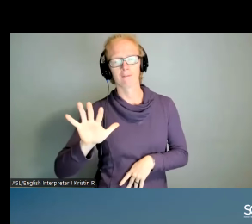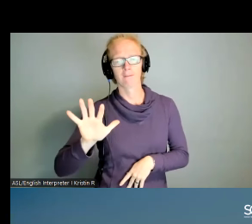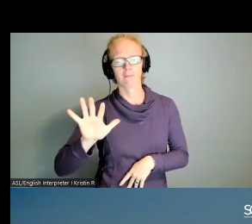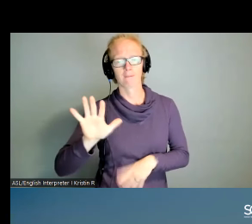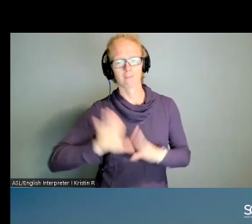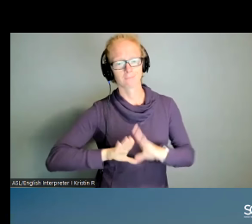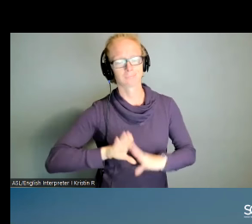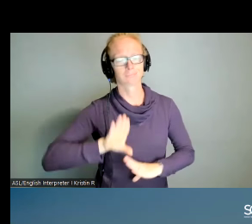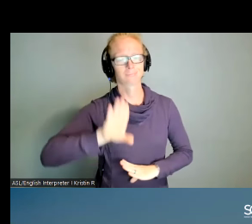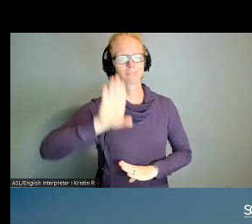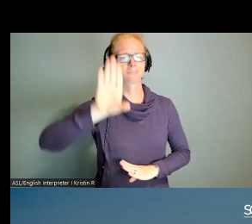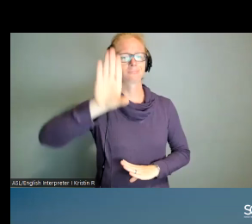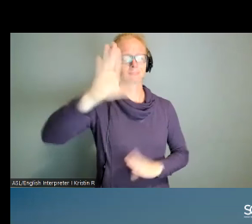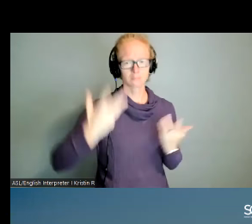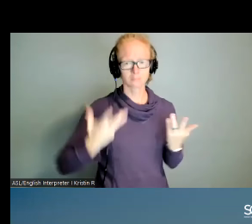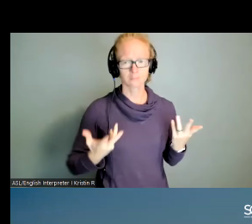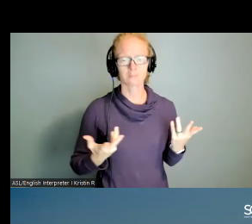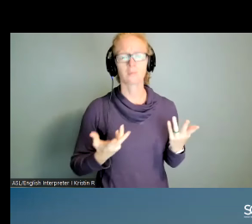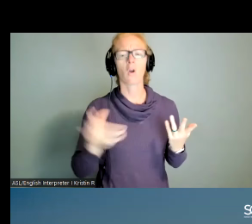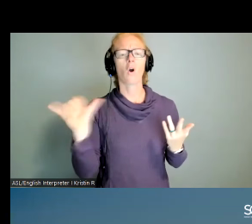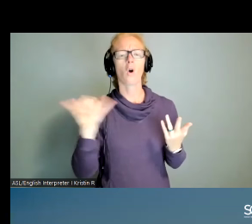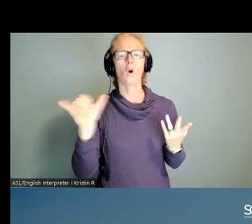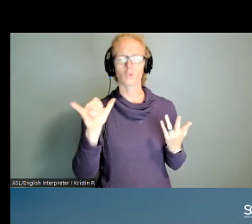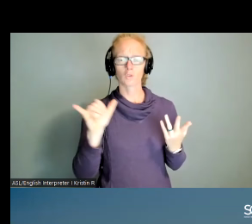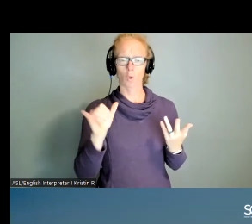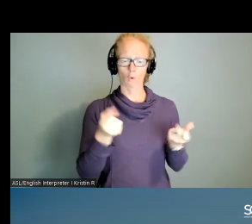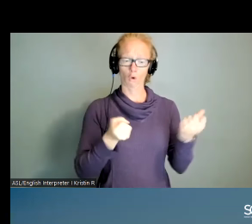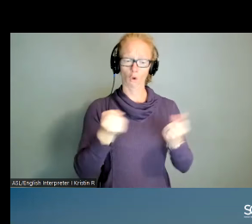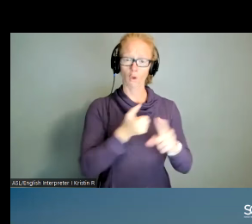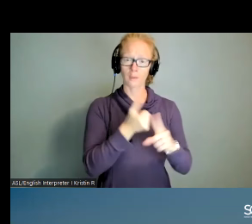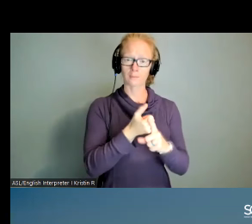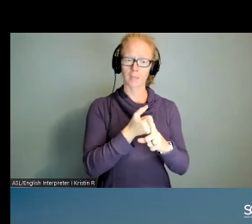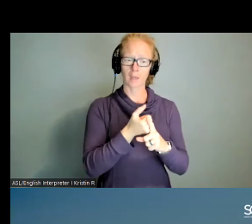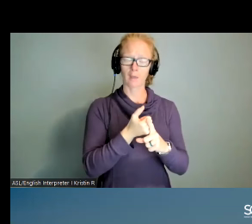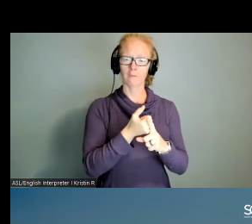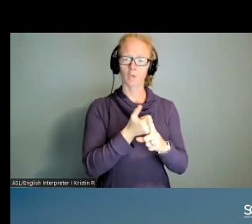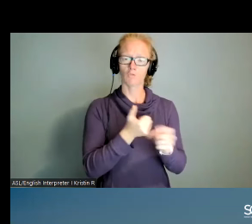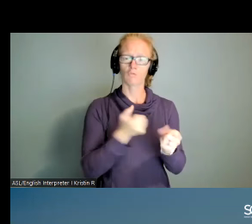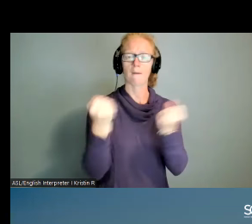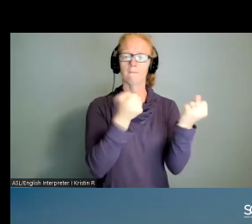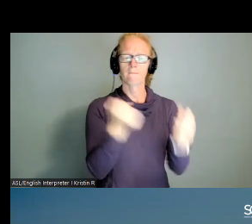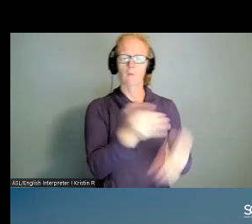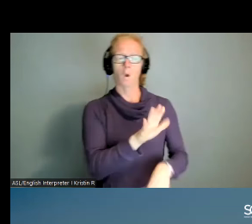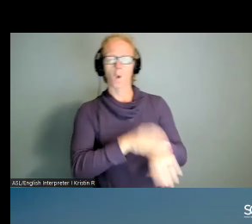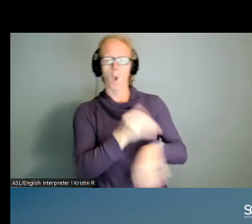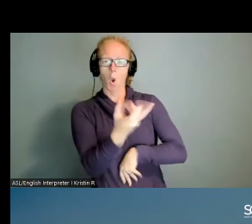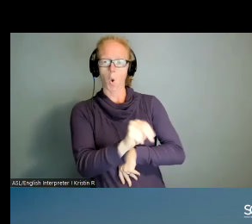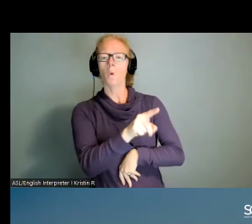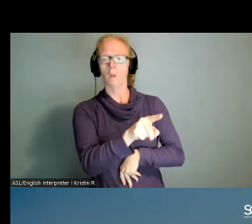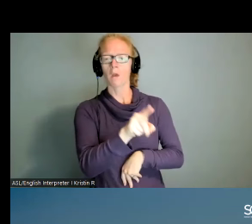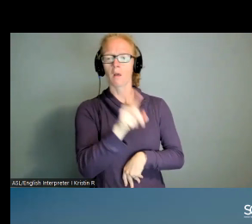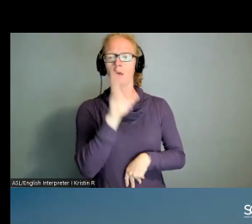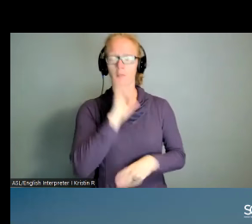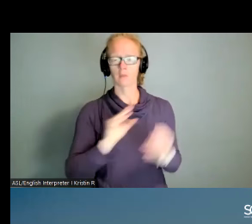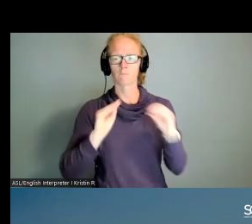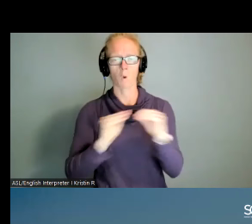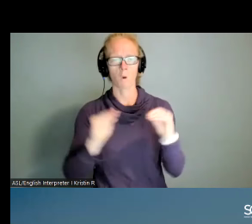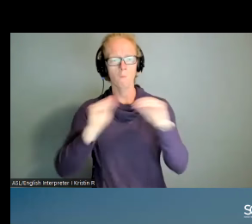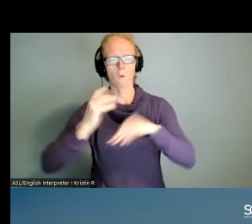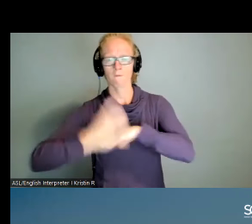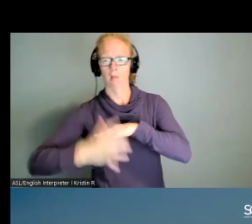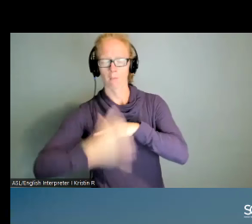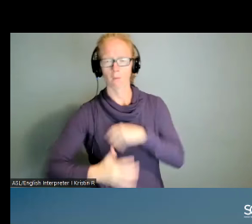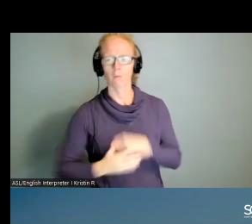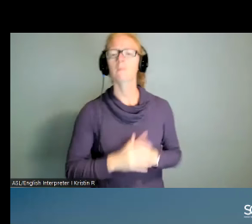the future rise of autonomous vehicles will also have an impact on the number of gas stations that continue to operate. And lastly, competition from